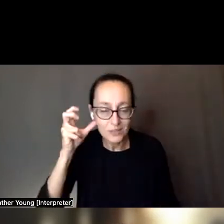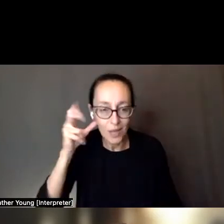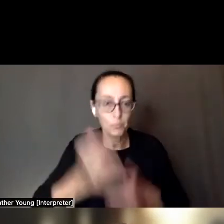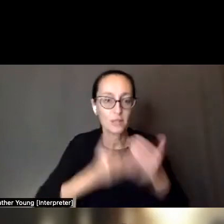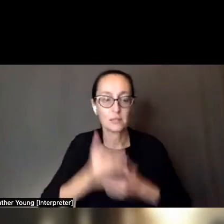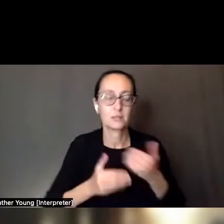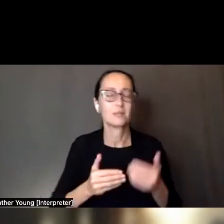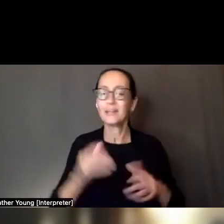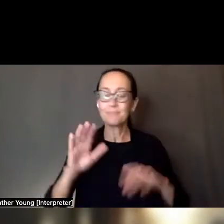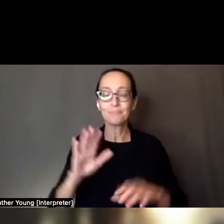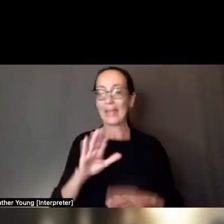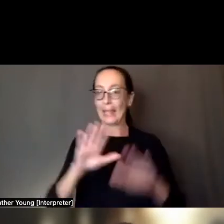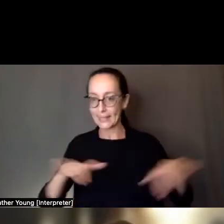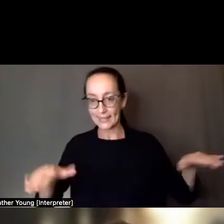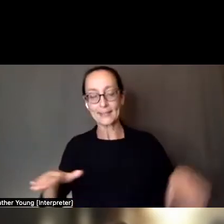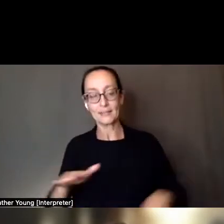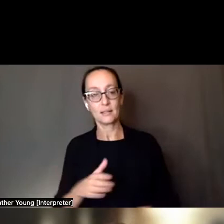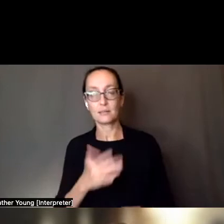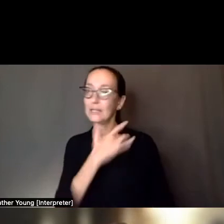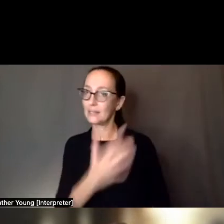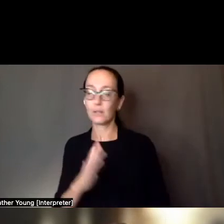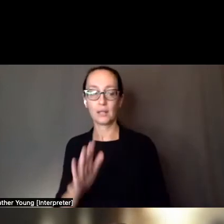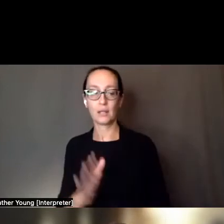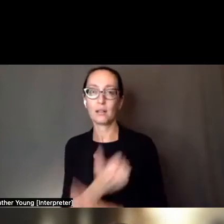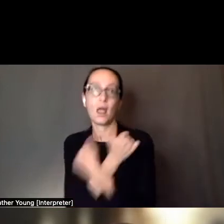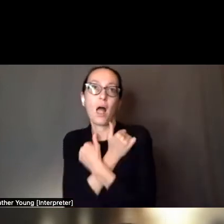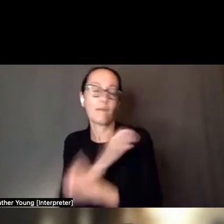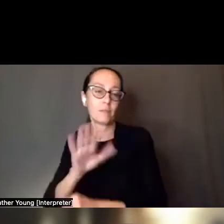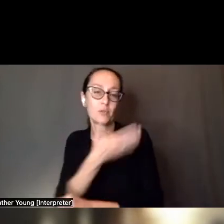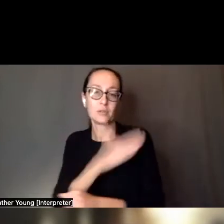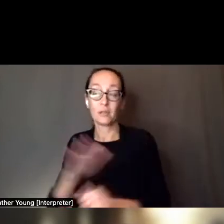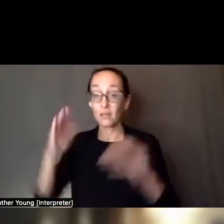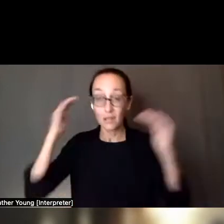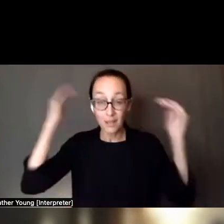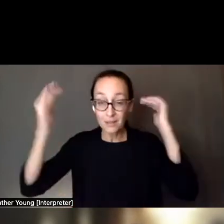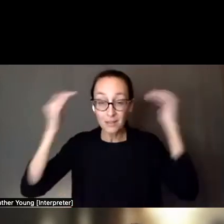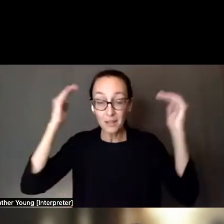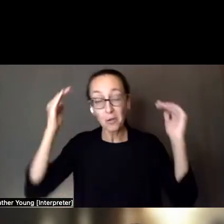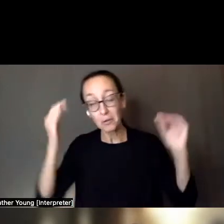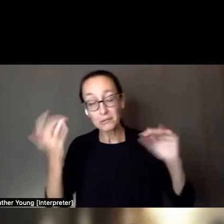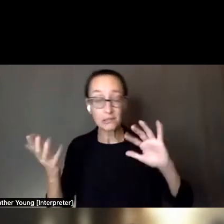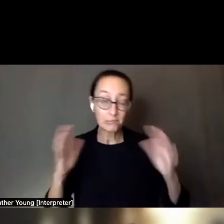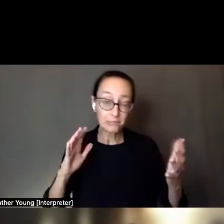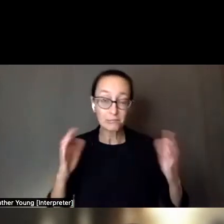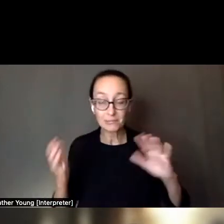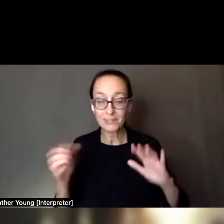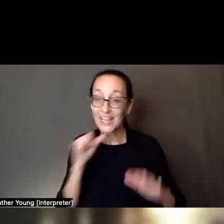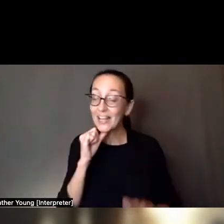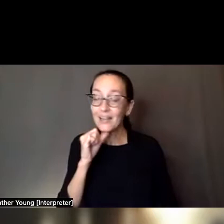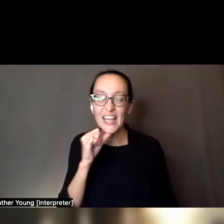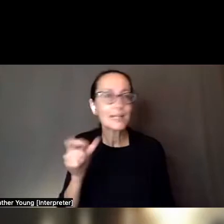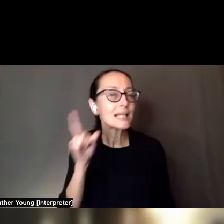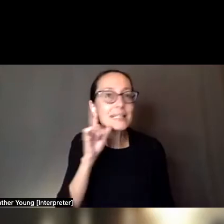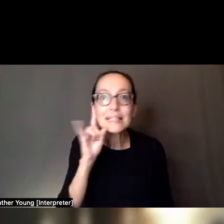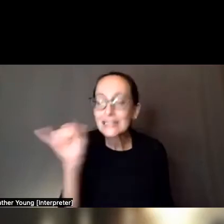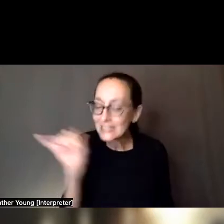love music. Adults, it's more variable. It does not sound like music that I heard before, and I